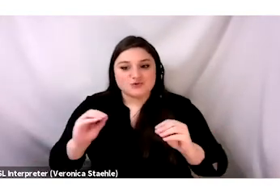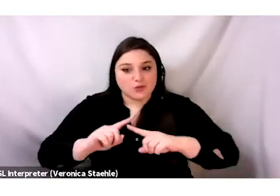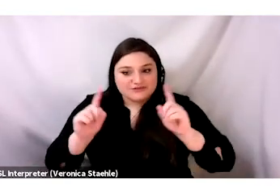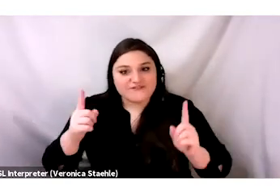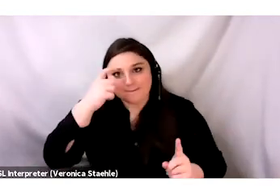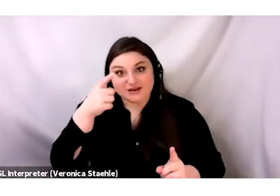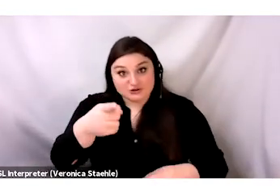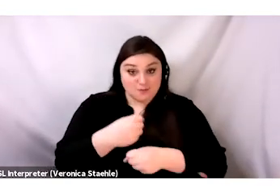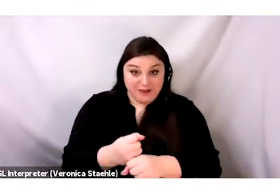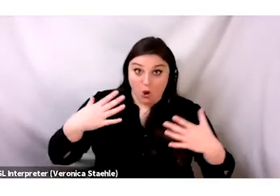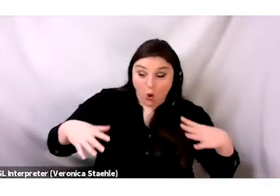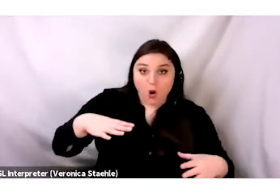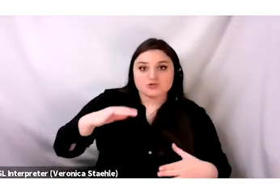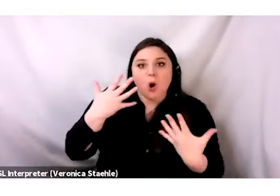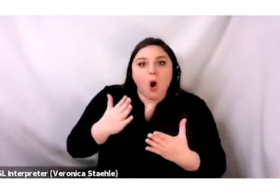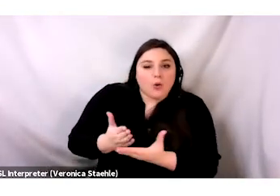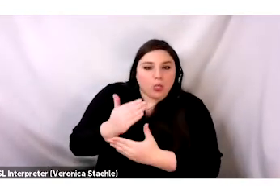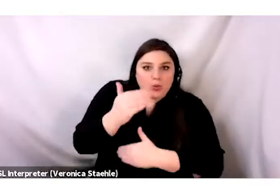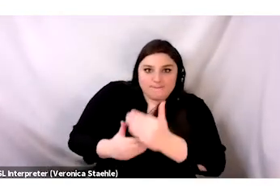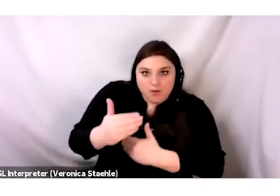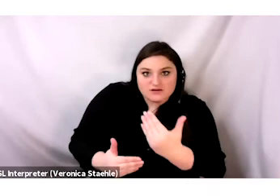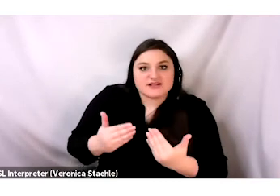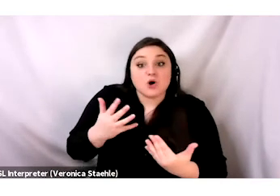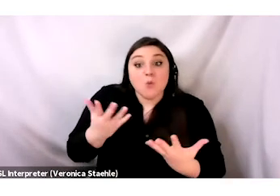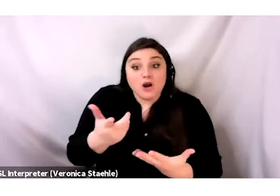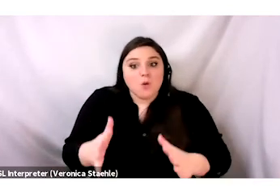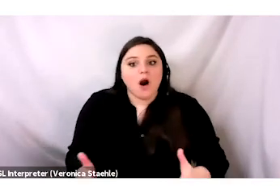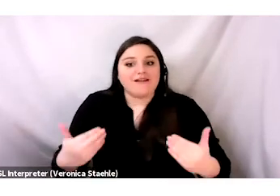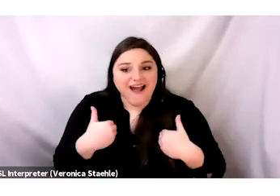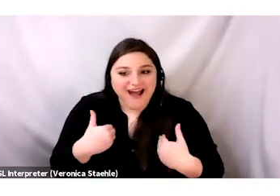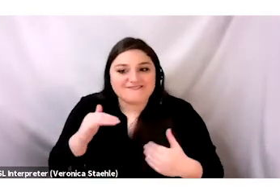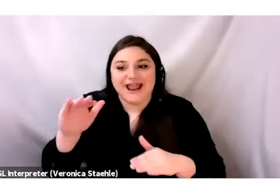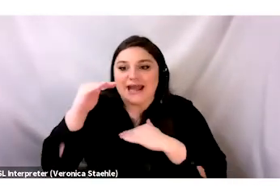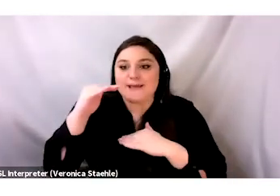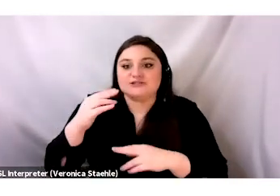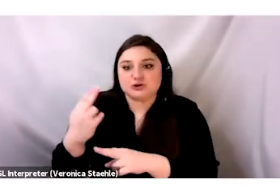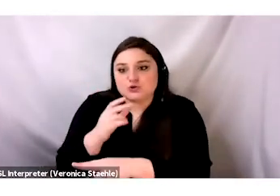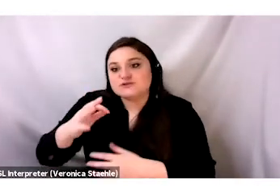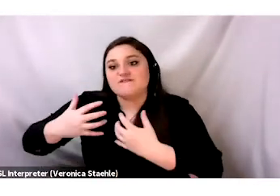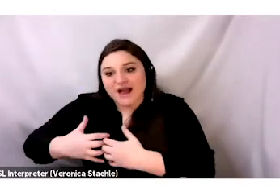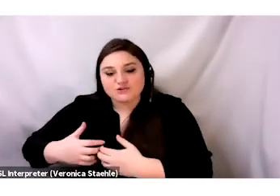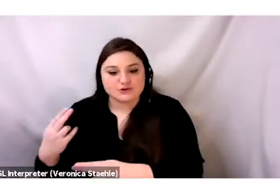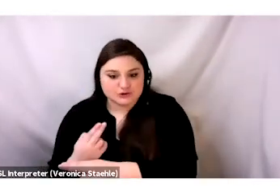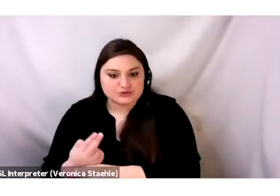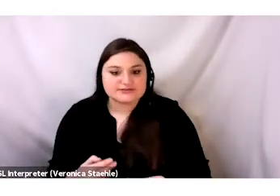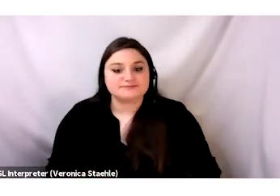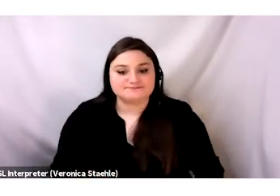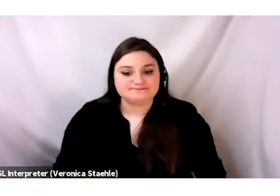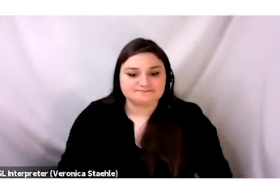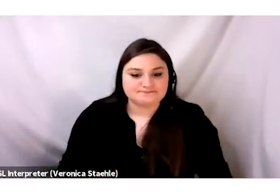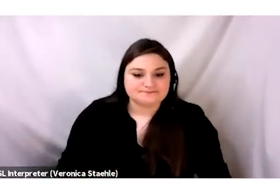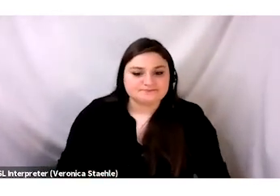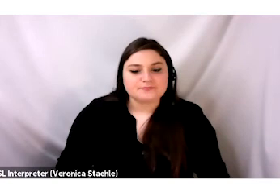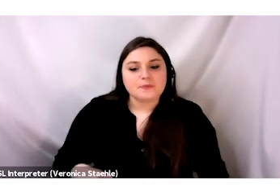But I think there is something special about, I find, like a natural material. Of course, we know that when we wash synthetic materials,